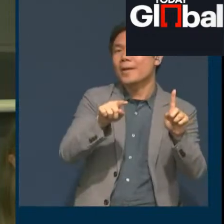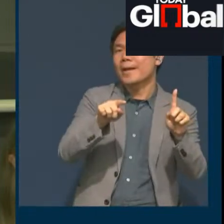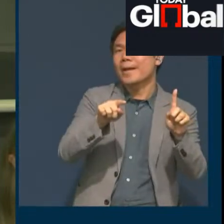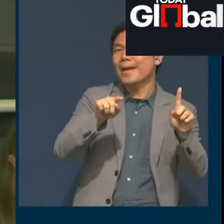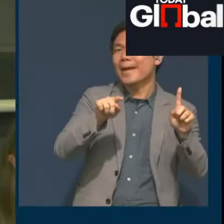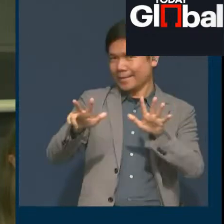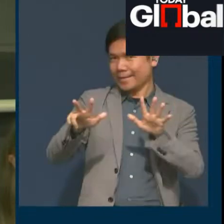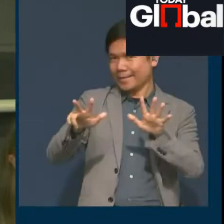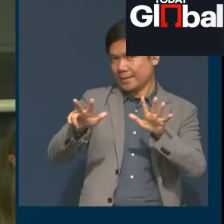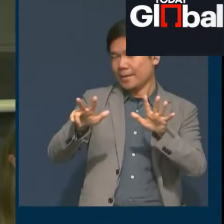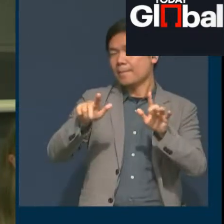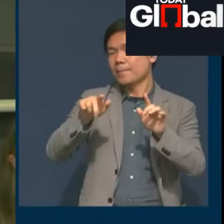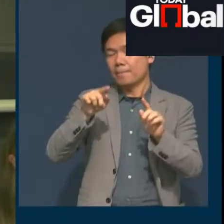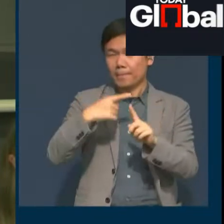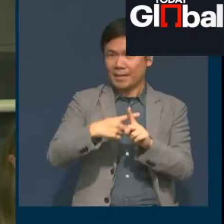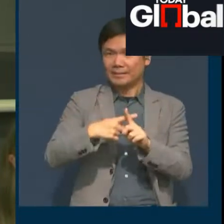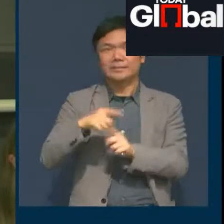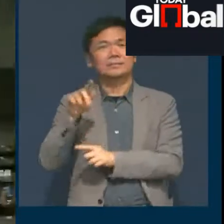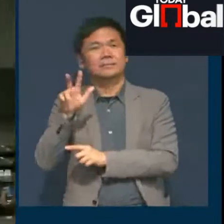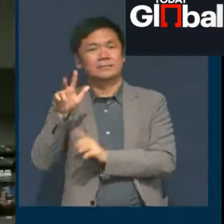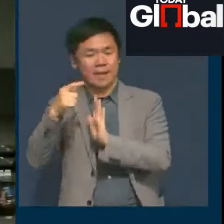You have the floor.